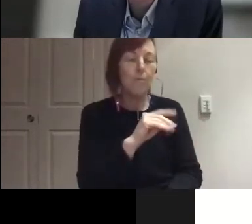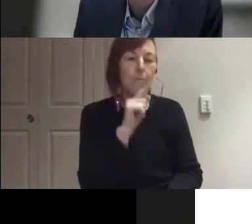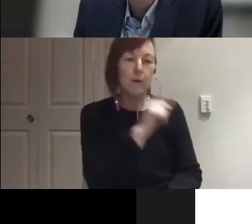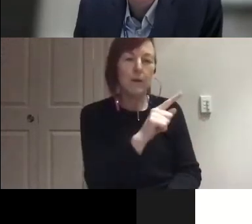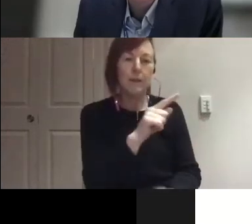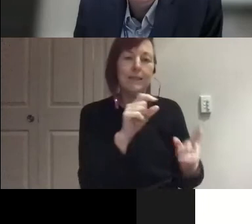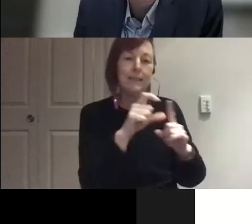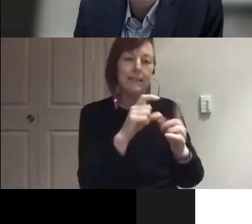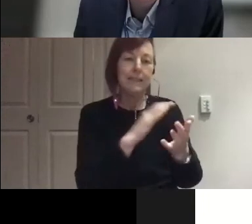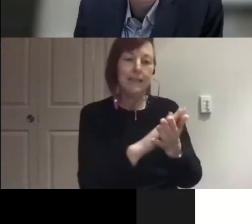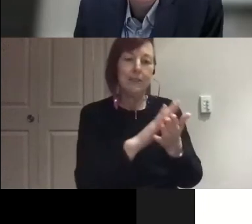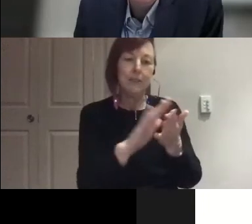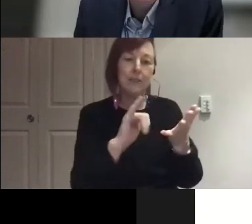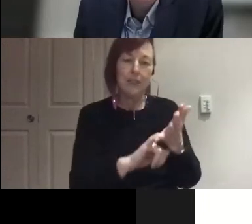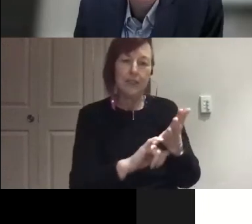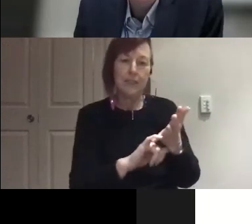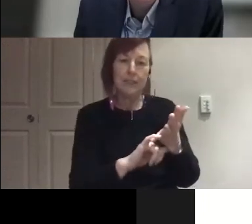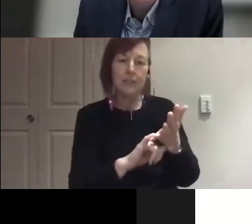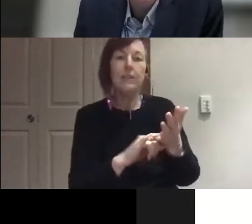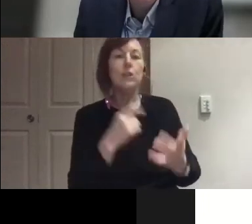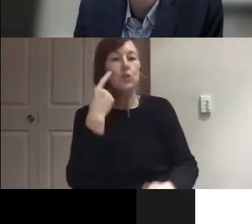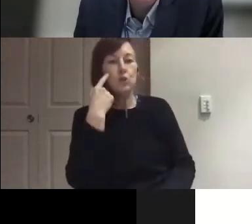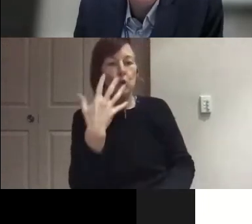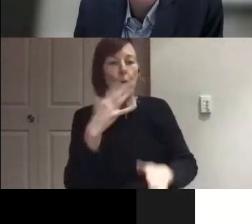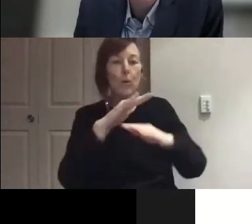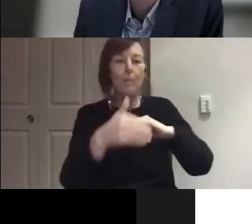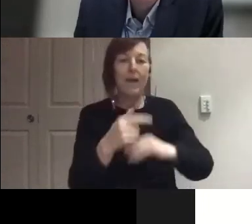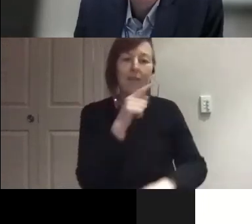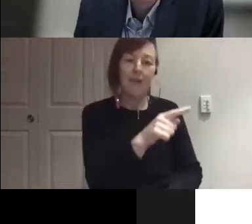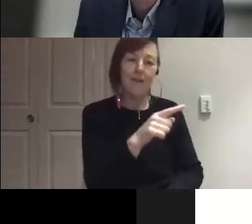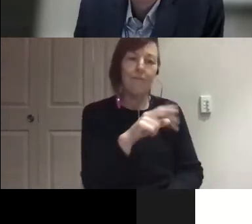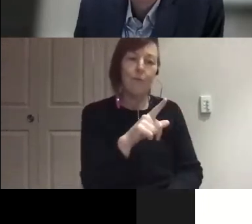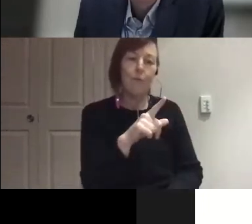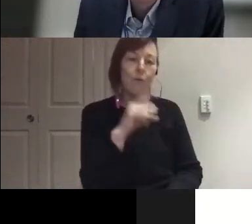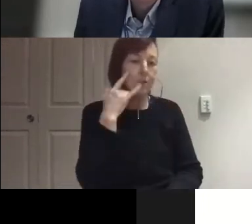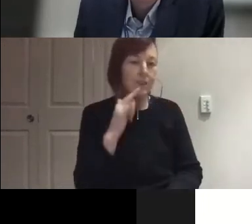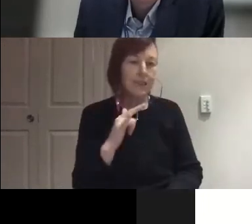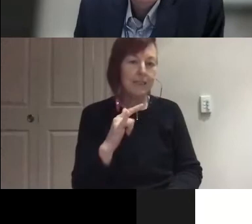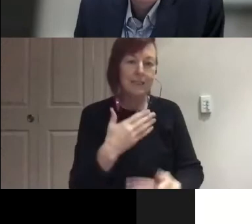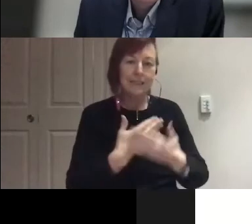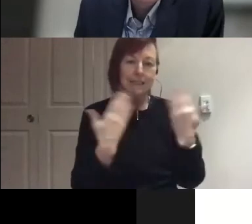some of them don't have it and can't get through to the hotline?